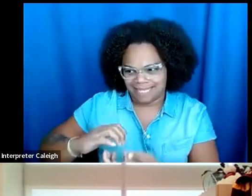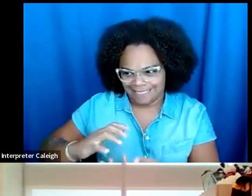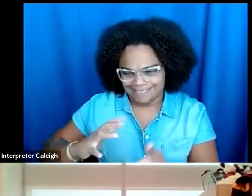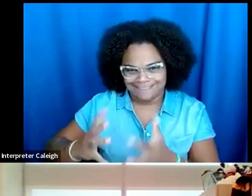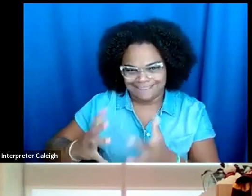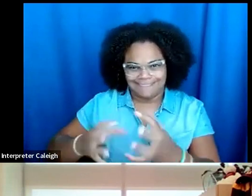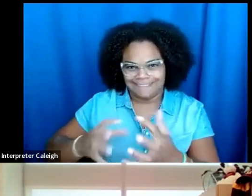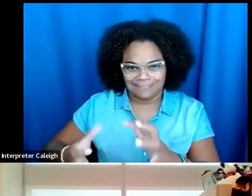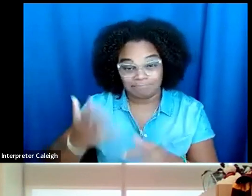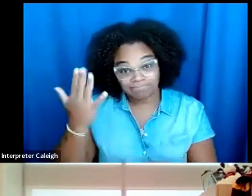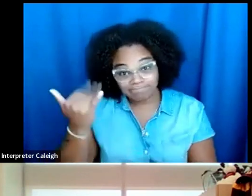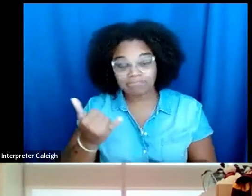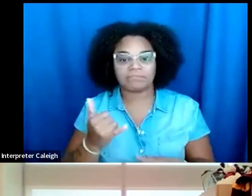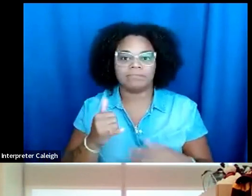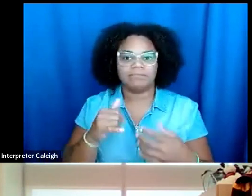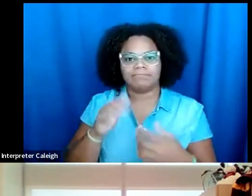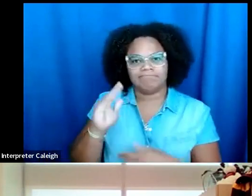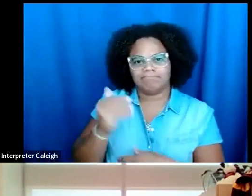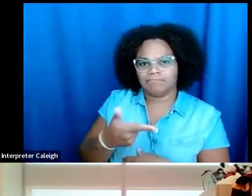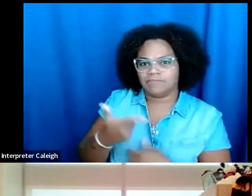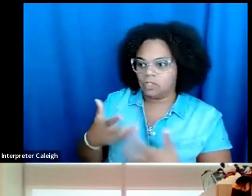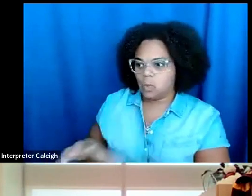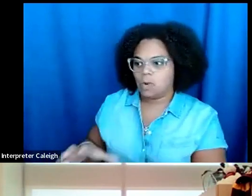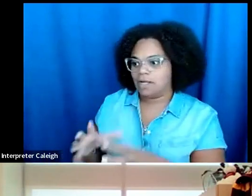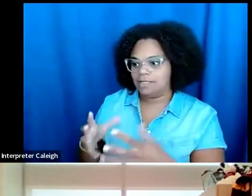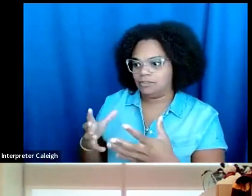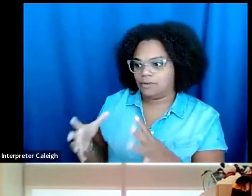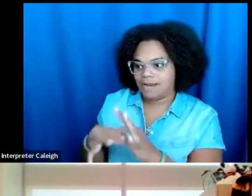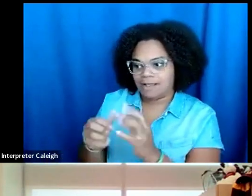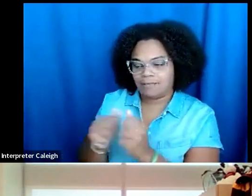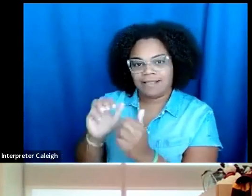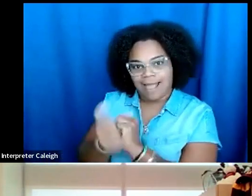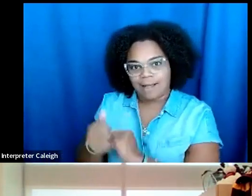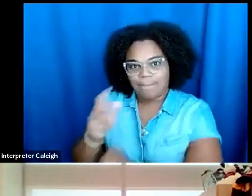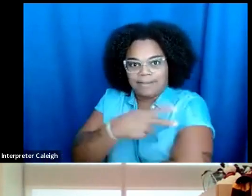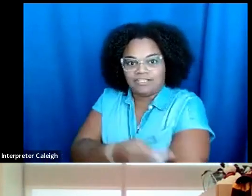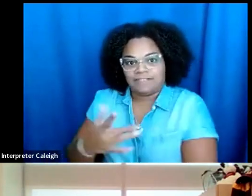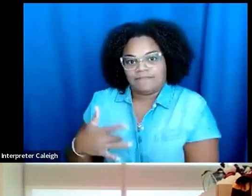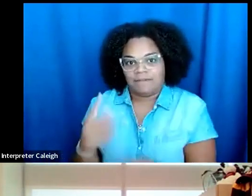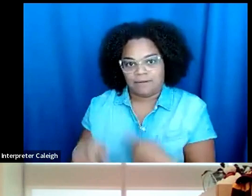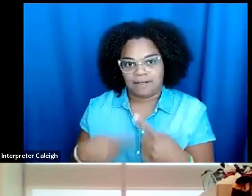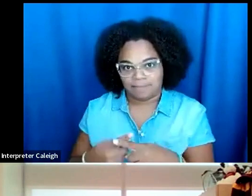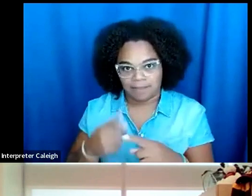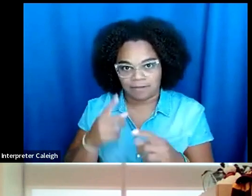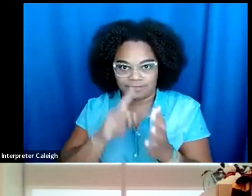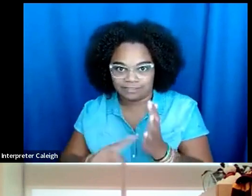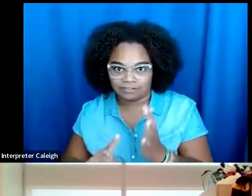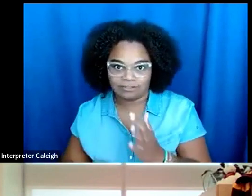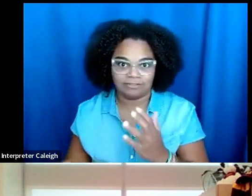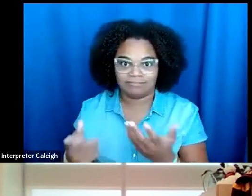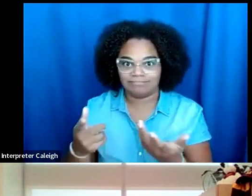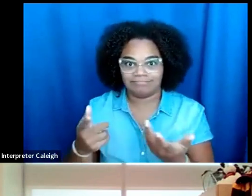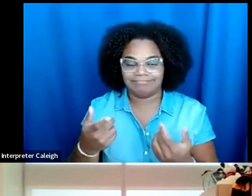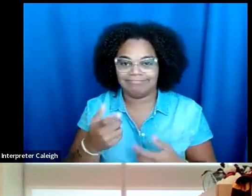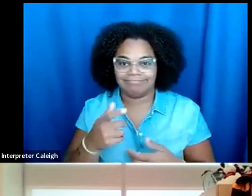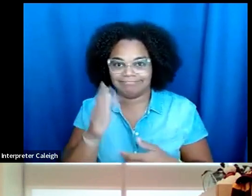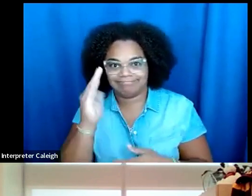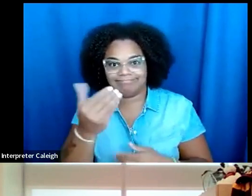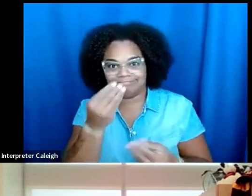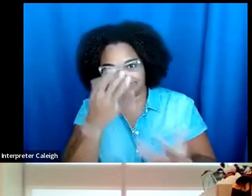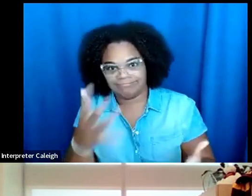of how patients feel with certain interactions as opposed to hard data. And that can be a